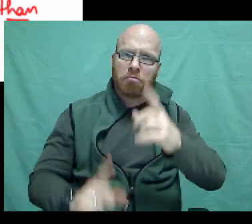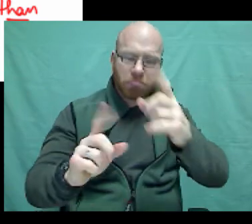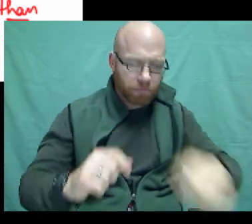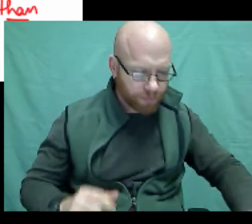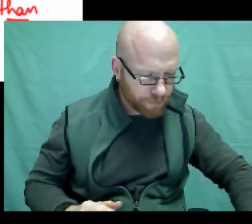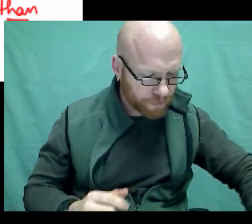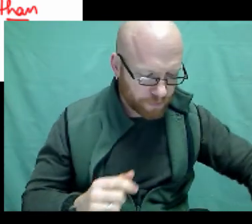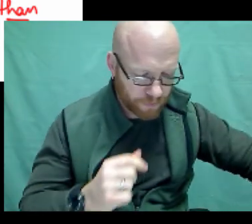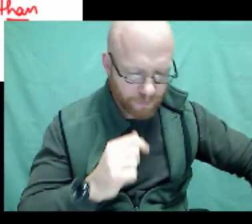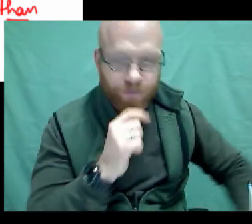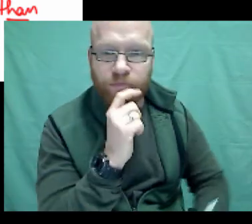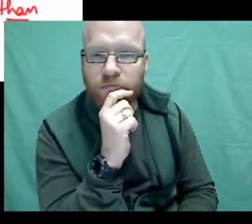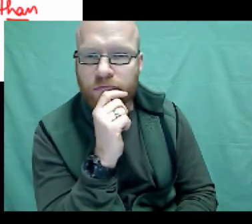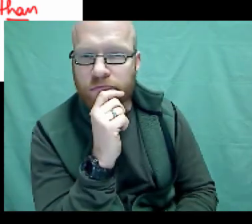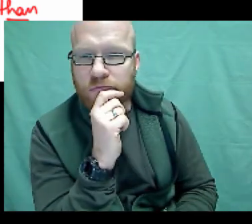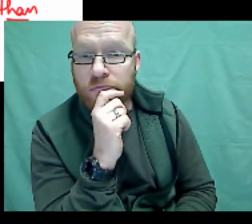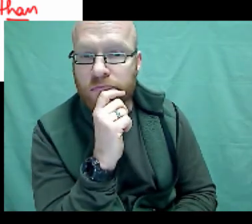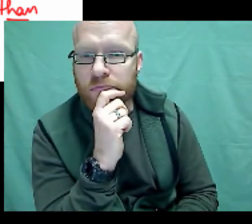1,243.